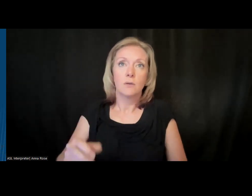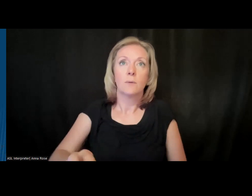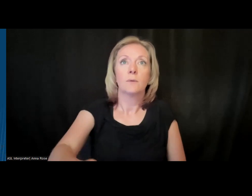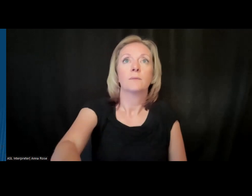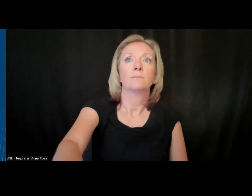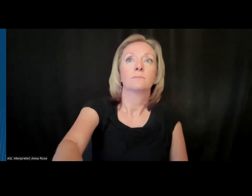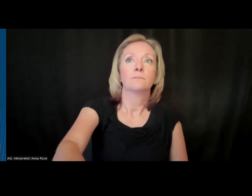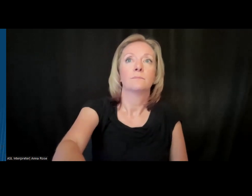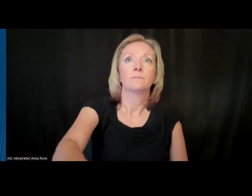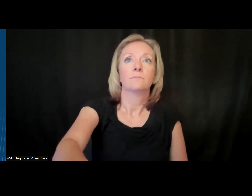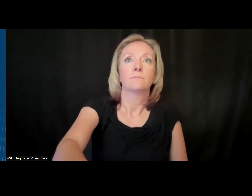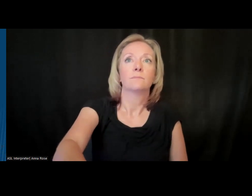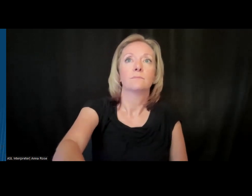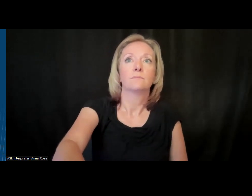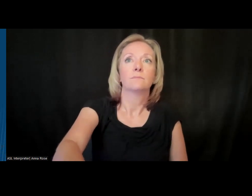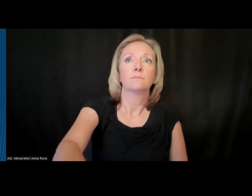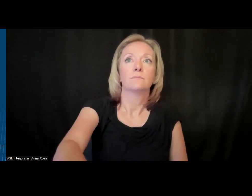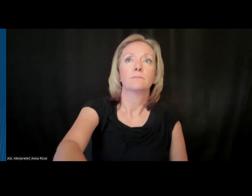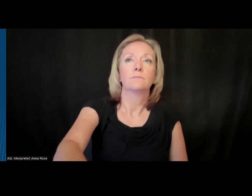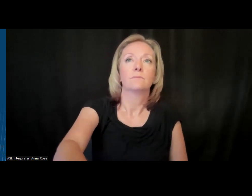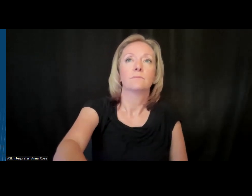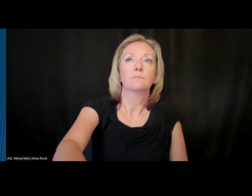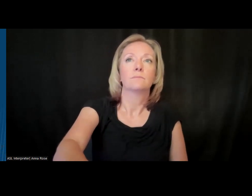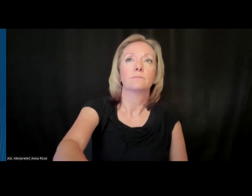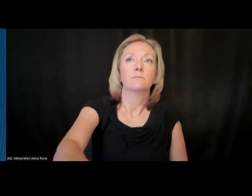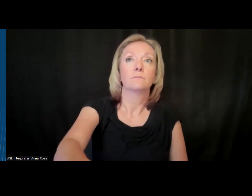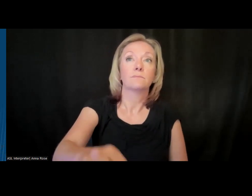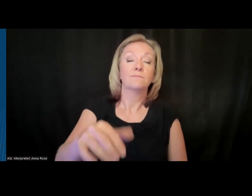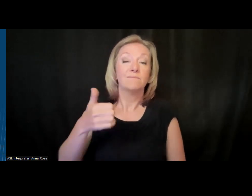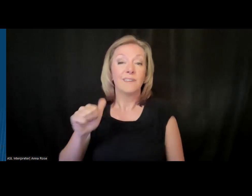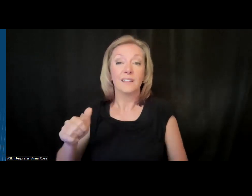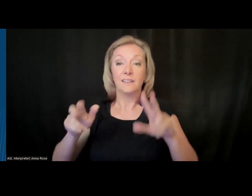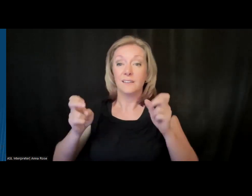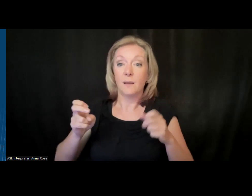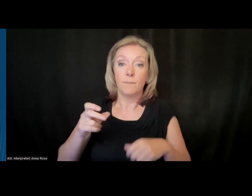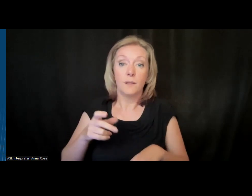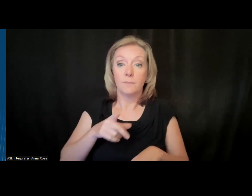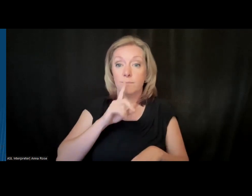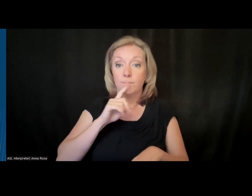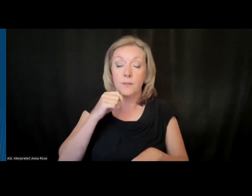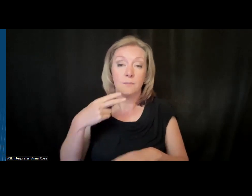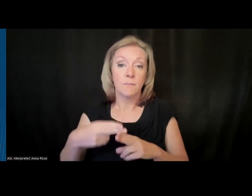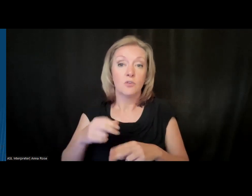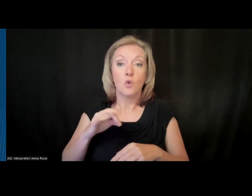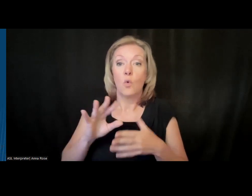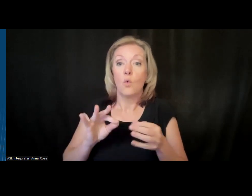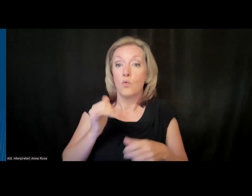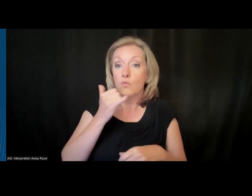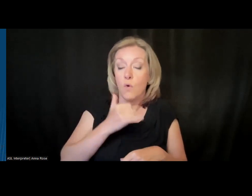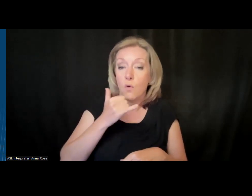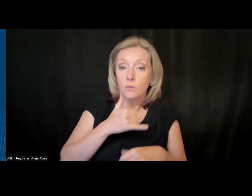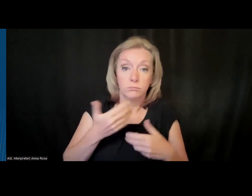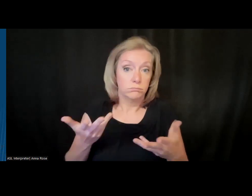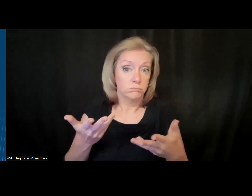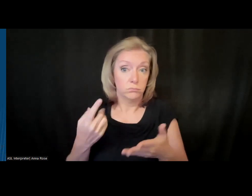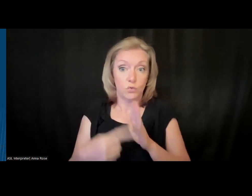is there anything in particular that either I didn't mention or you think or I said it wrong? I mean, quite honestly,